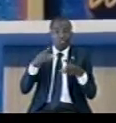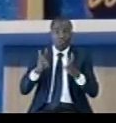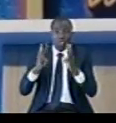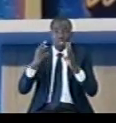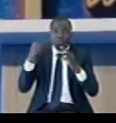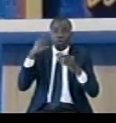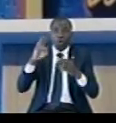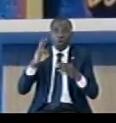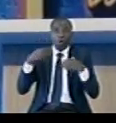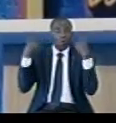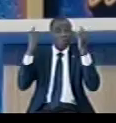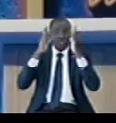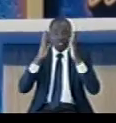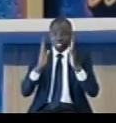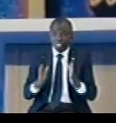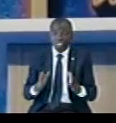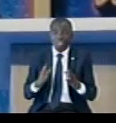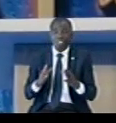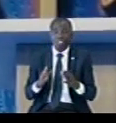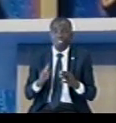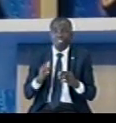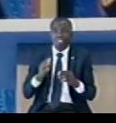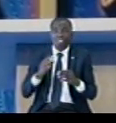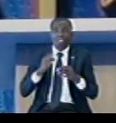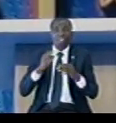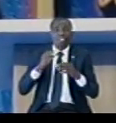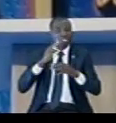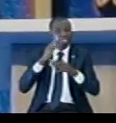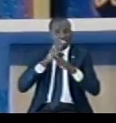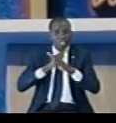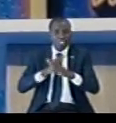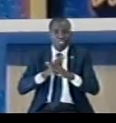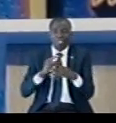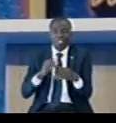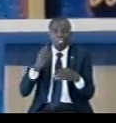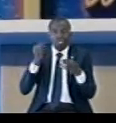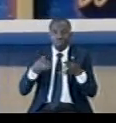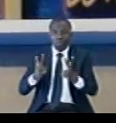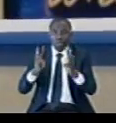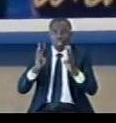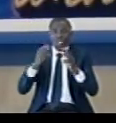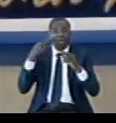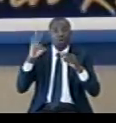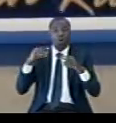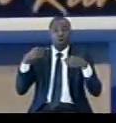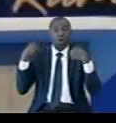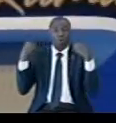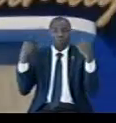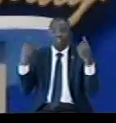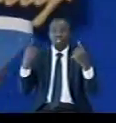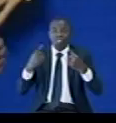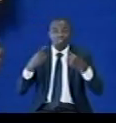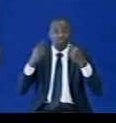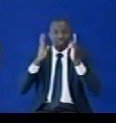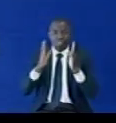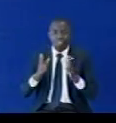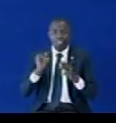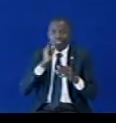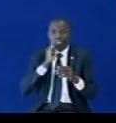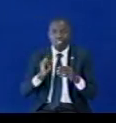of transgressors is rough. The way of transgressors